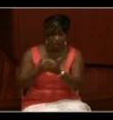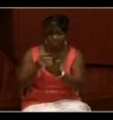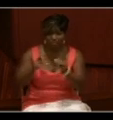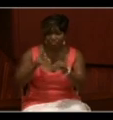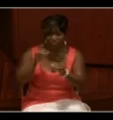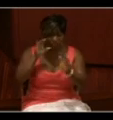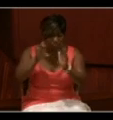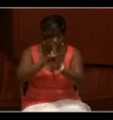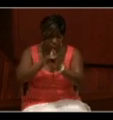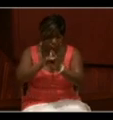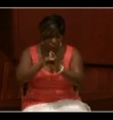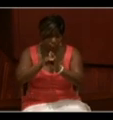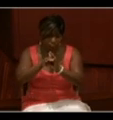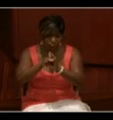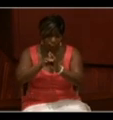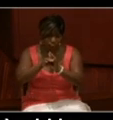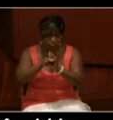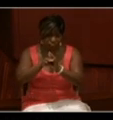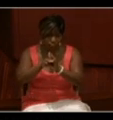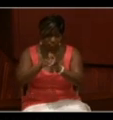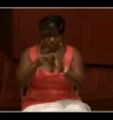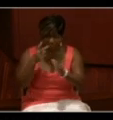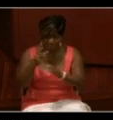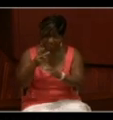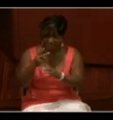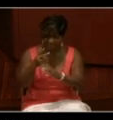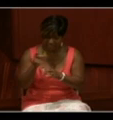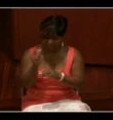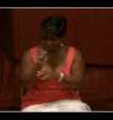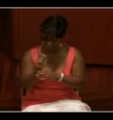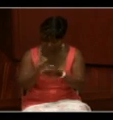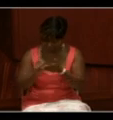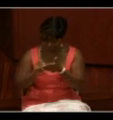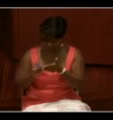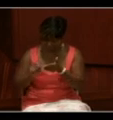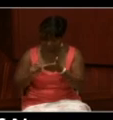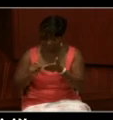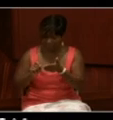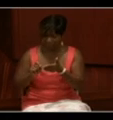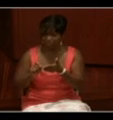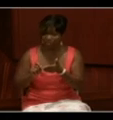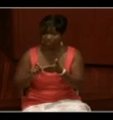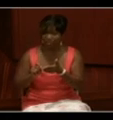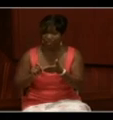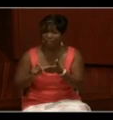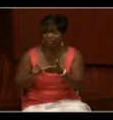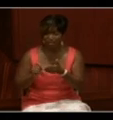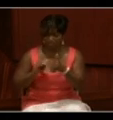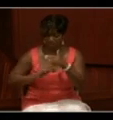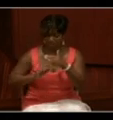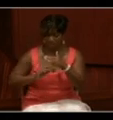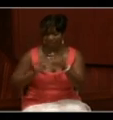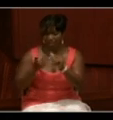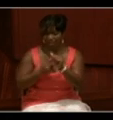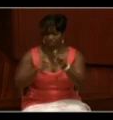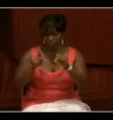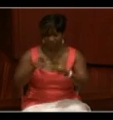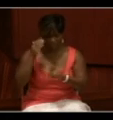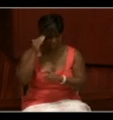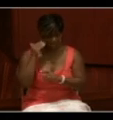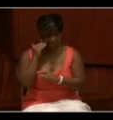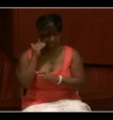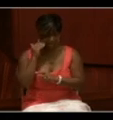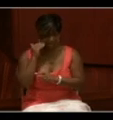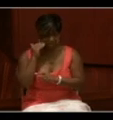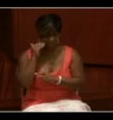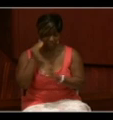and you'll see the little ink written notations below each person's head. And